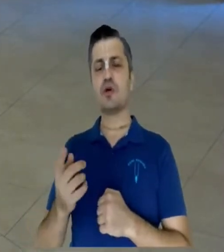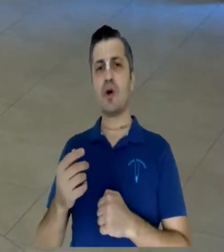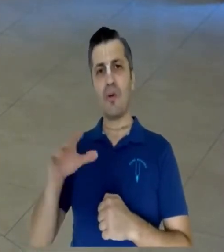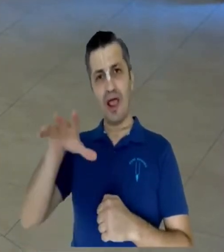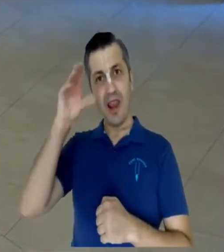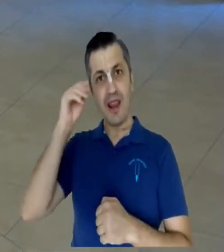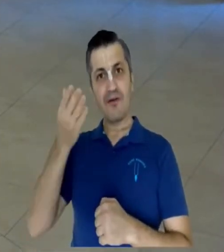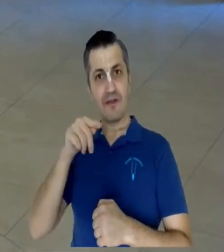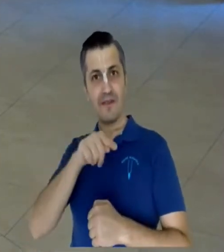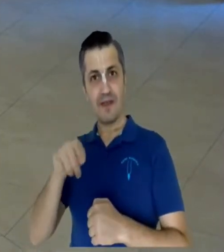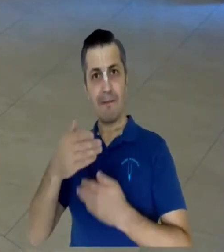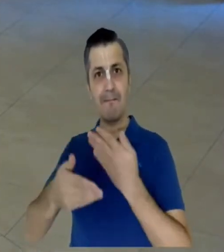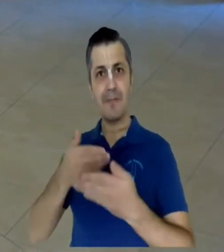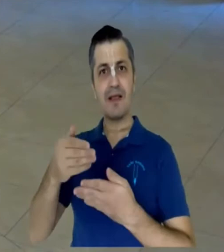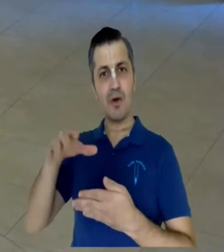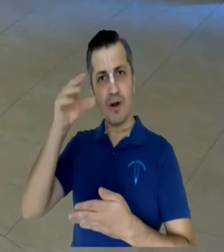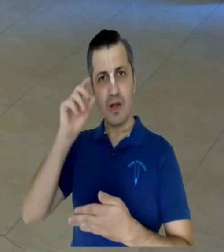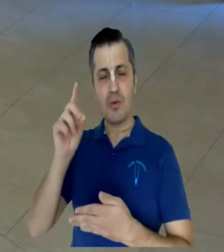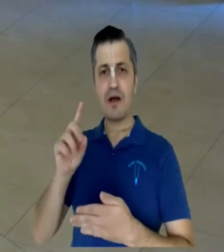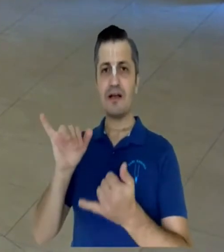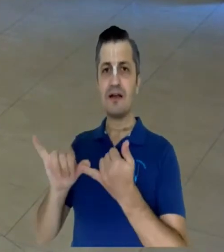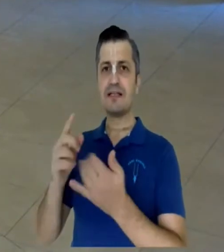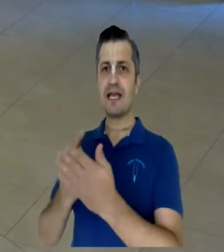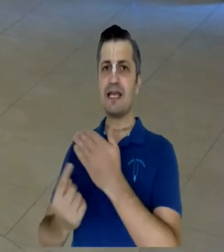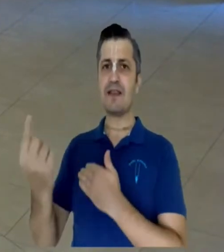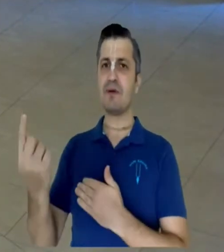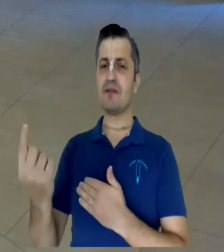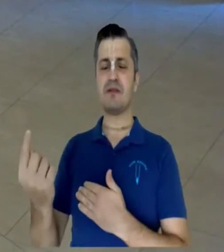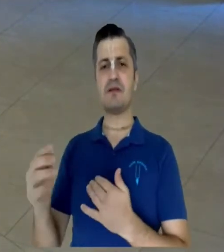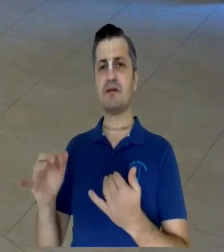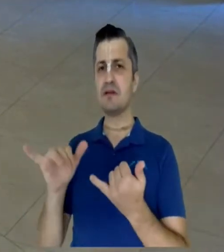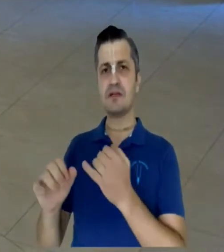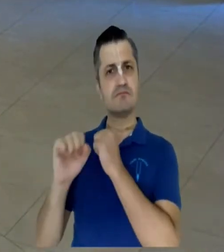completely independent, and he doesn't have to. He's not obliged to do anything.